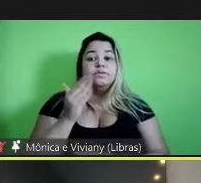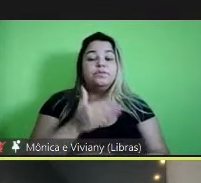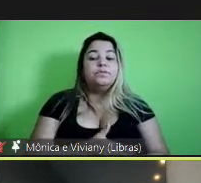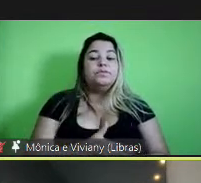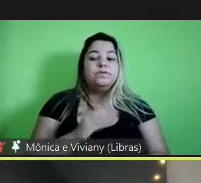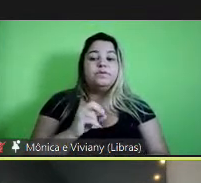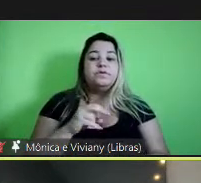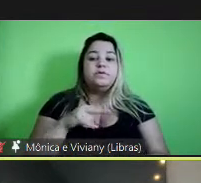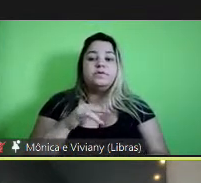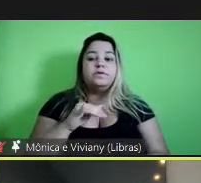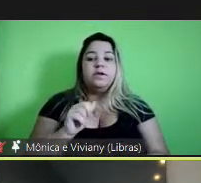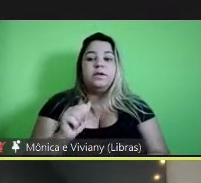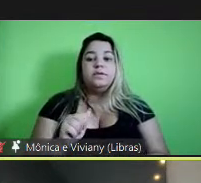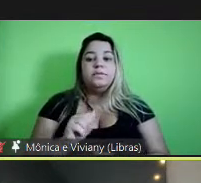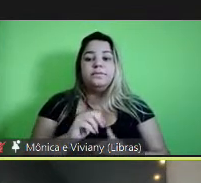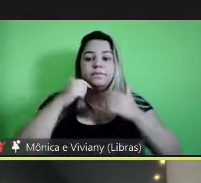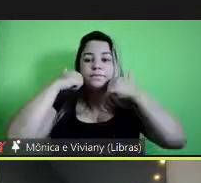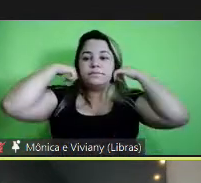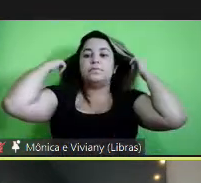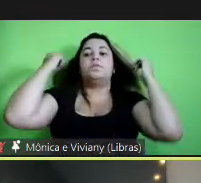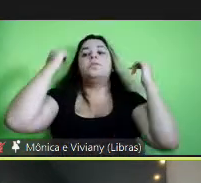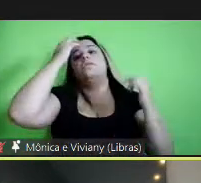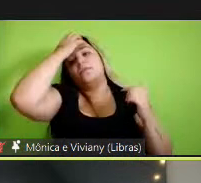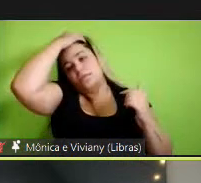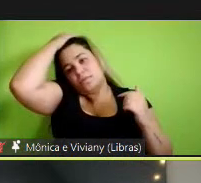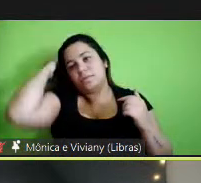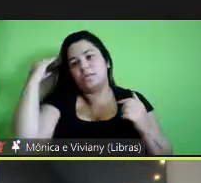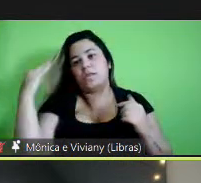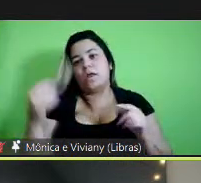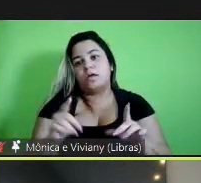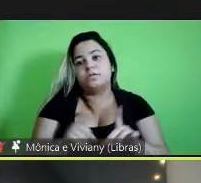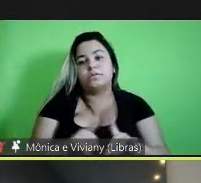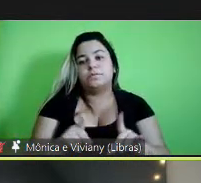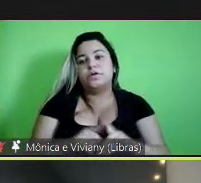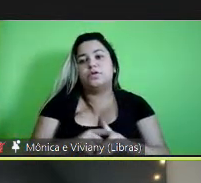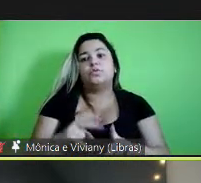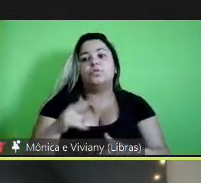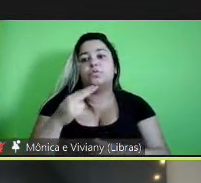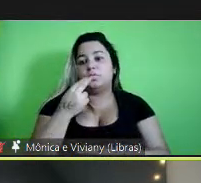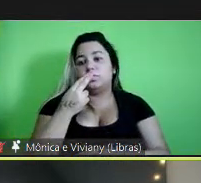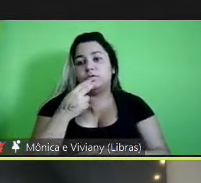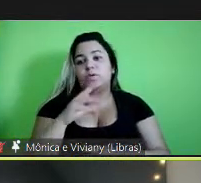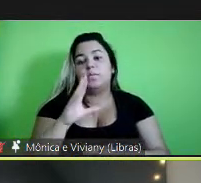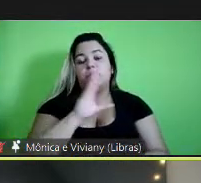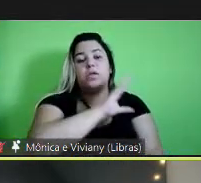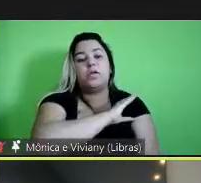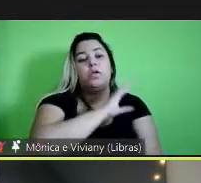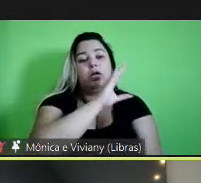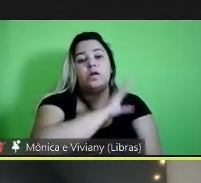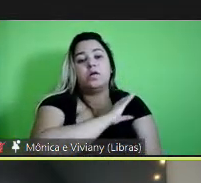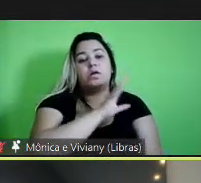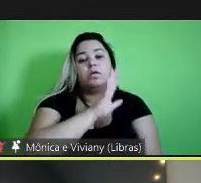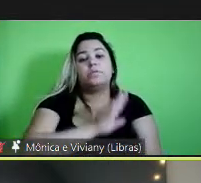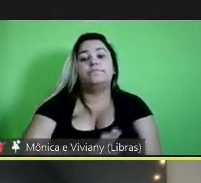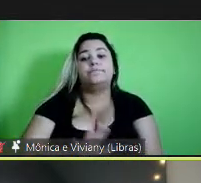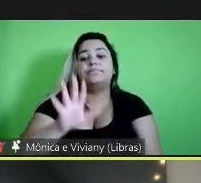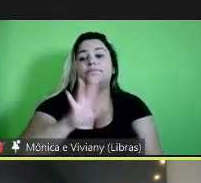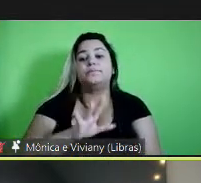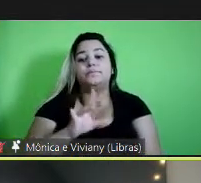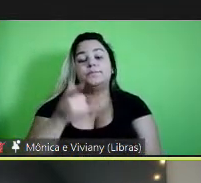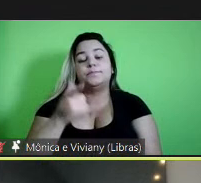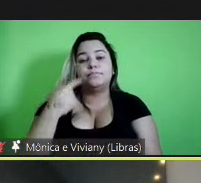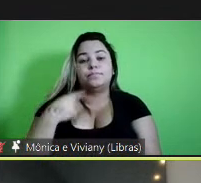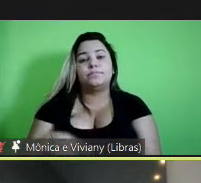said, I participate in CONSEA. Gestão das ações de alimentação e nutrição. Management of actions for food and nutrition. We have a coordination in a